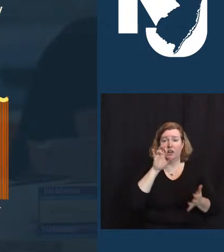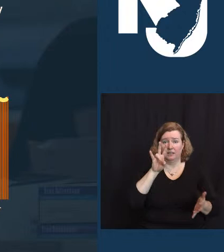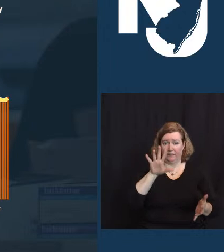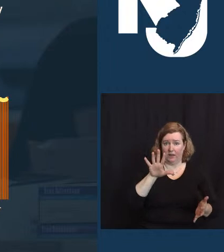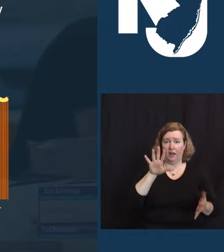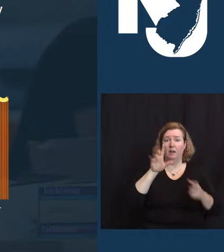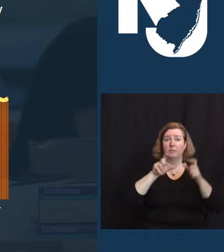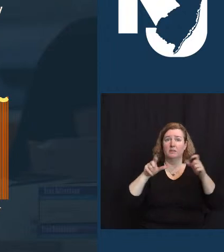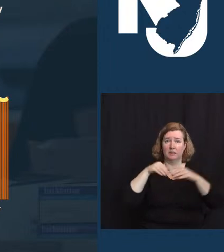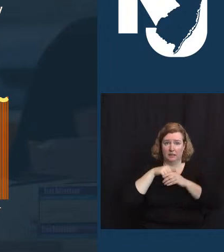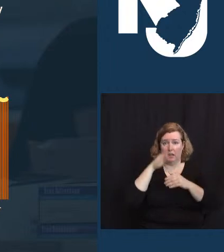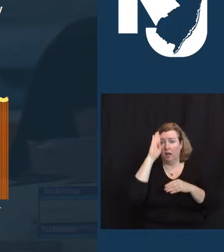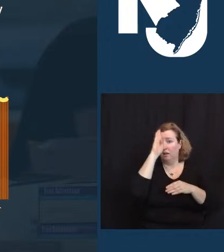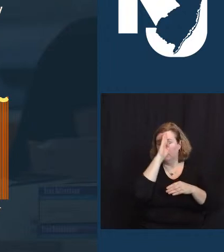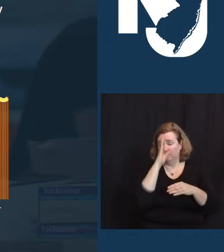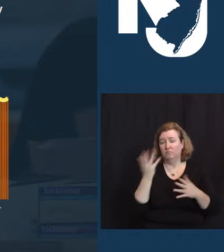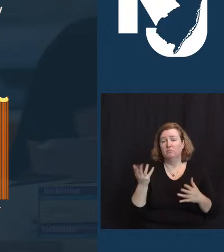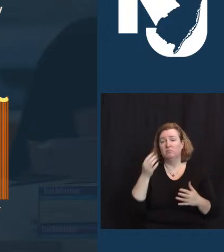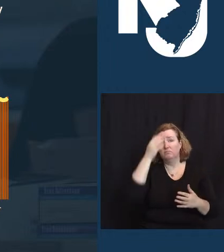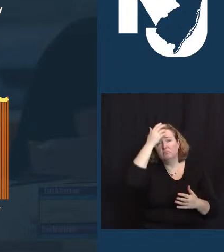2,375 patients were being treated,